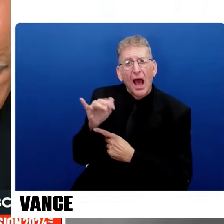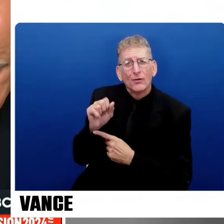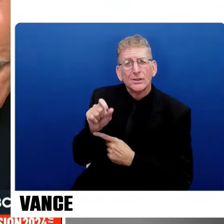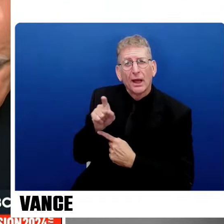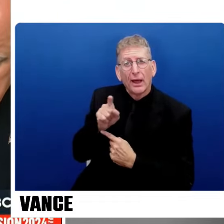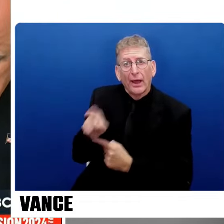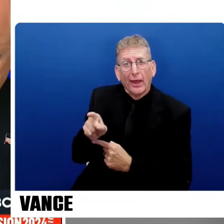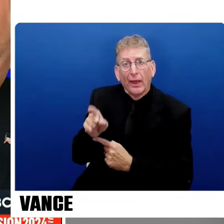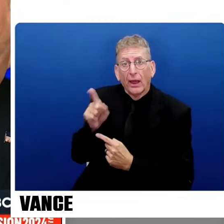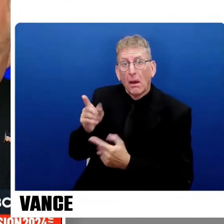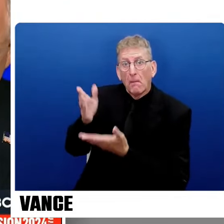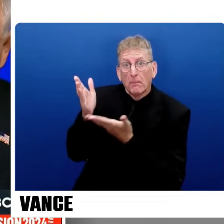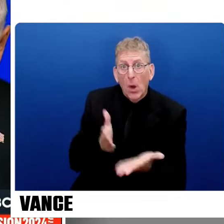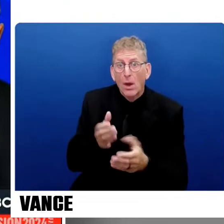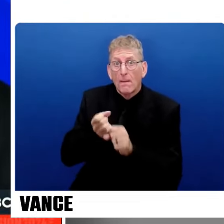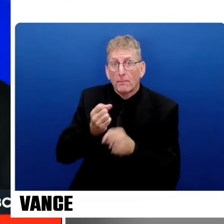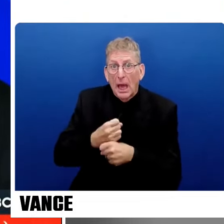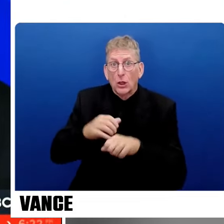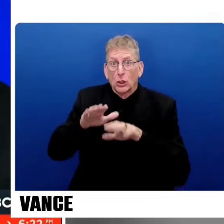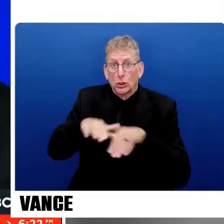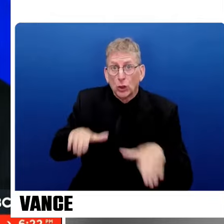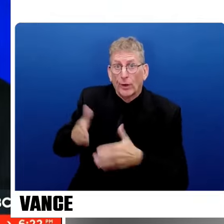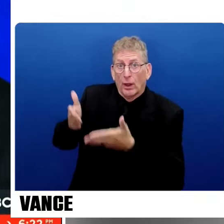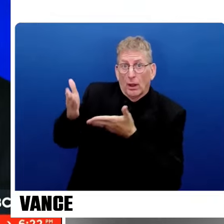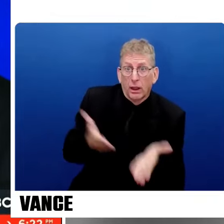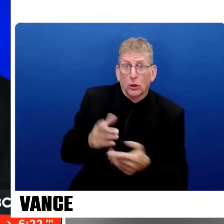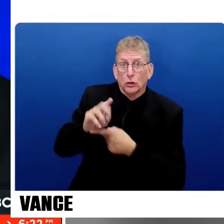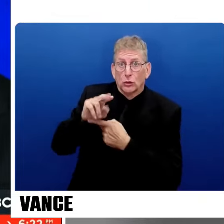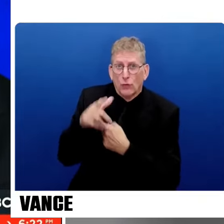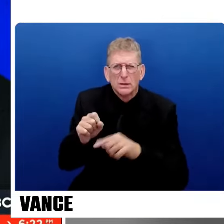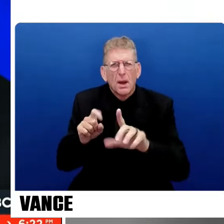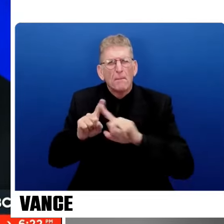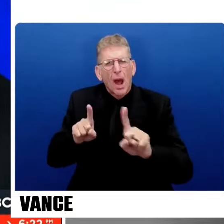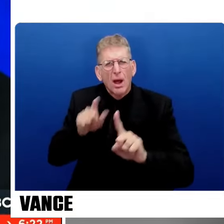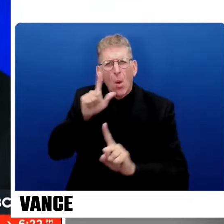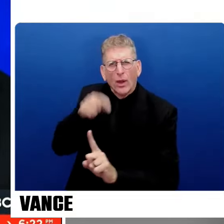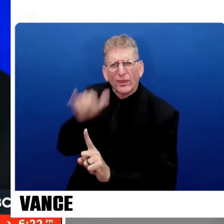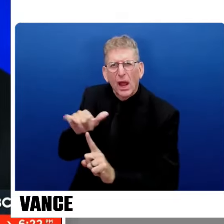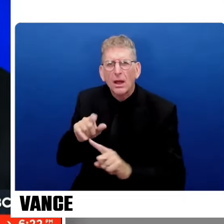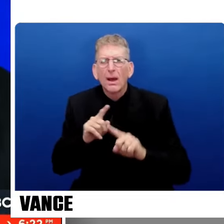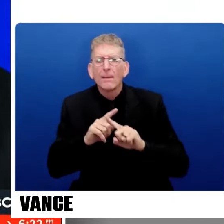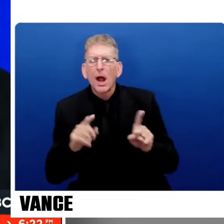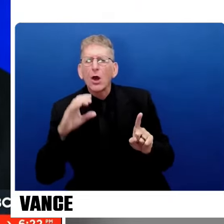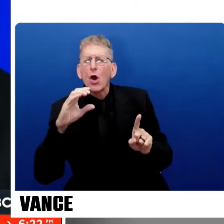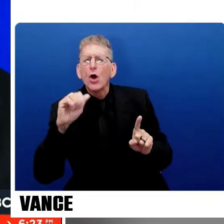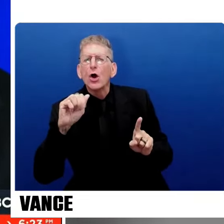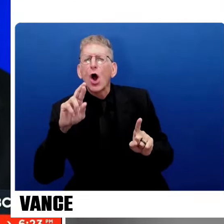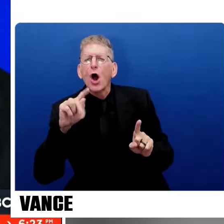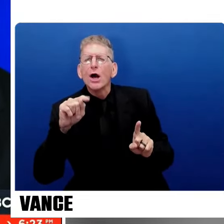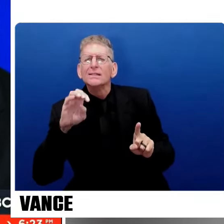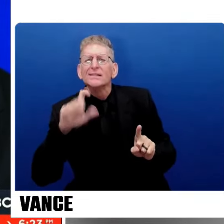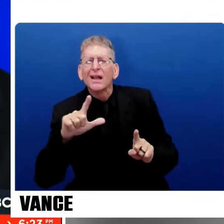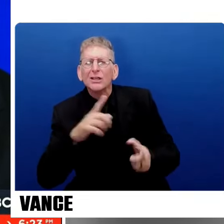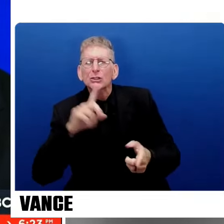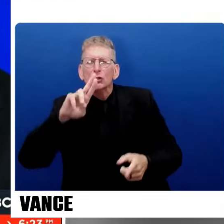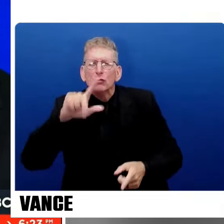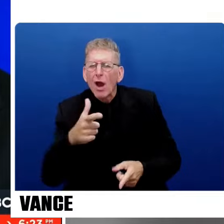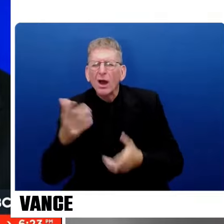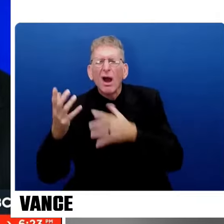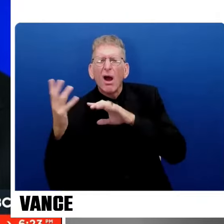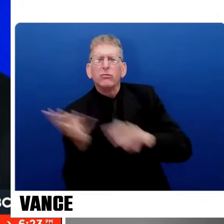as drug mules, and it is a disgrace, and it has to stop. Look, I think what Tim said just doesn't pass the smell test. For 3